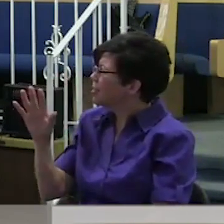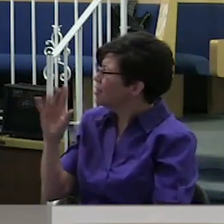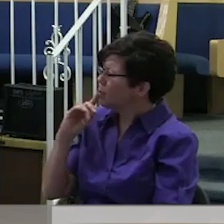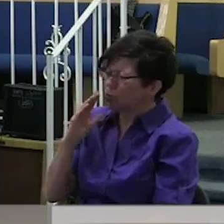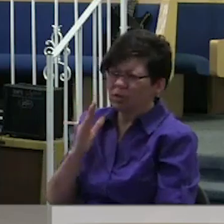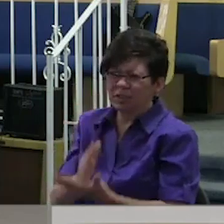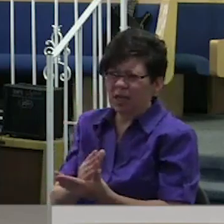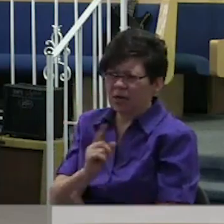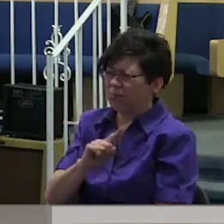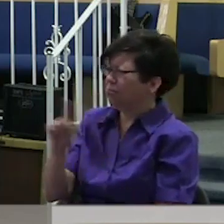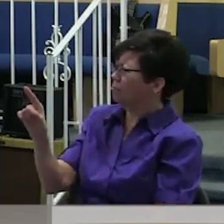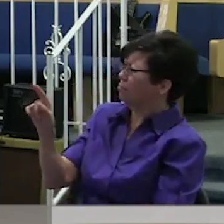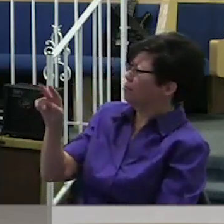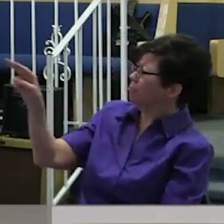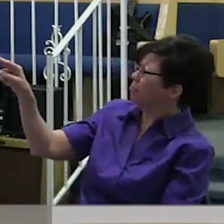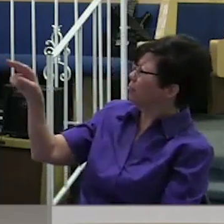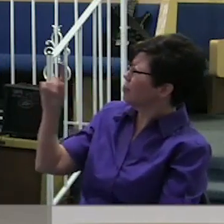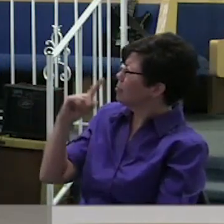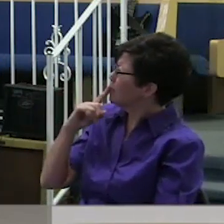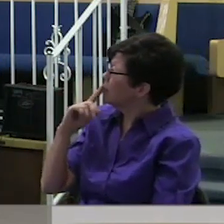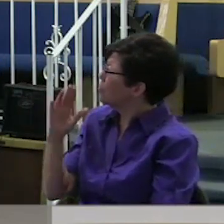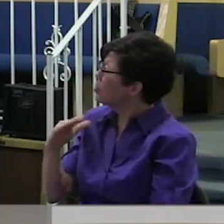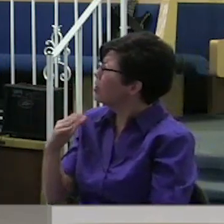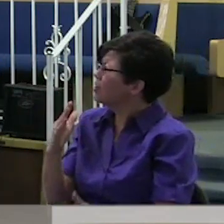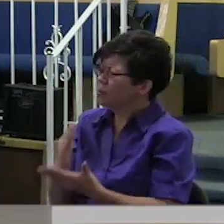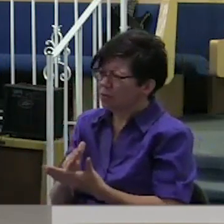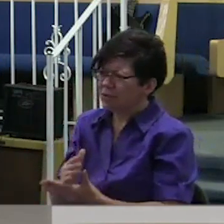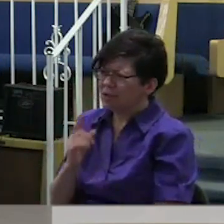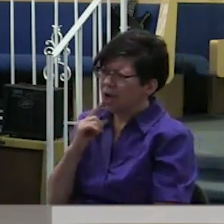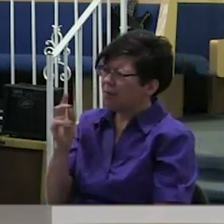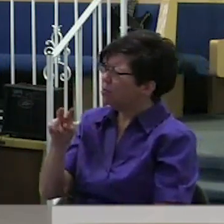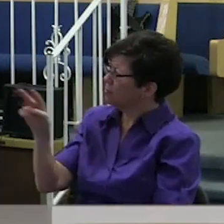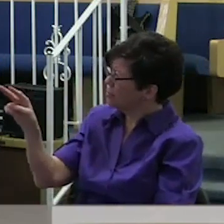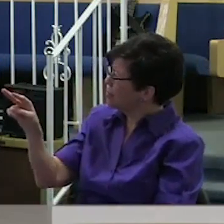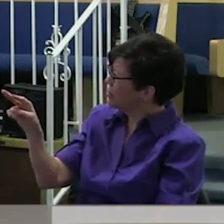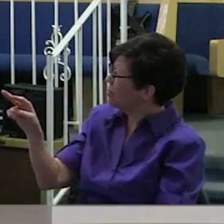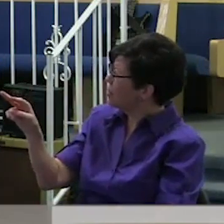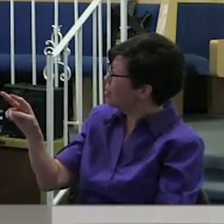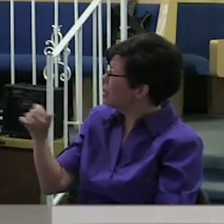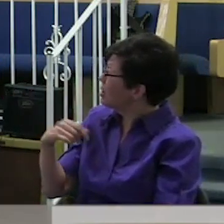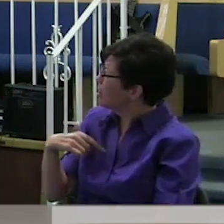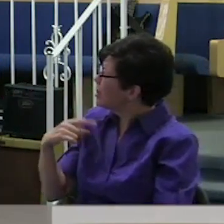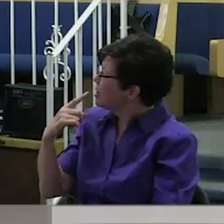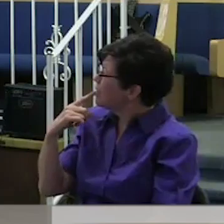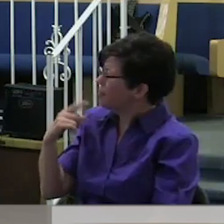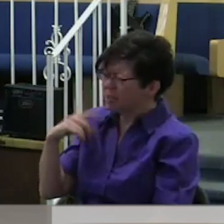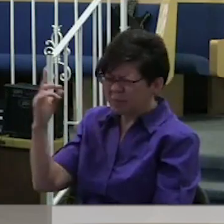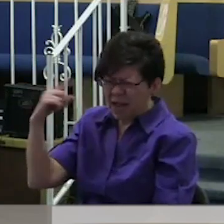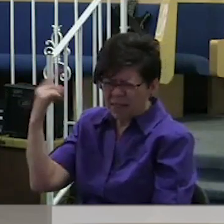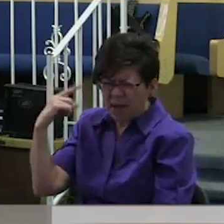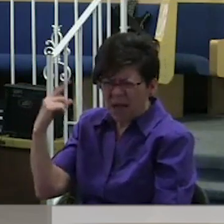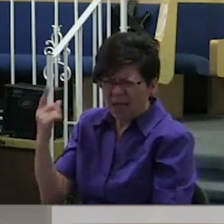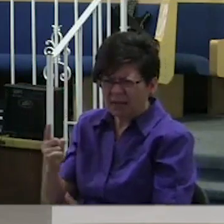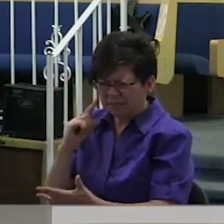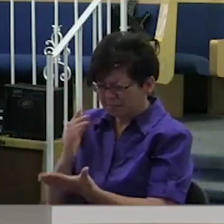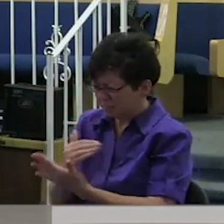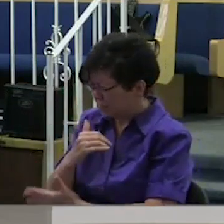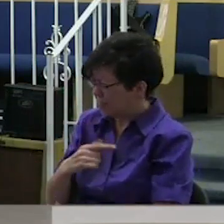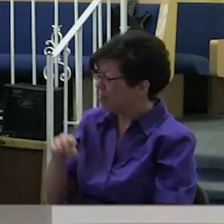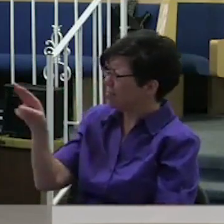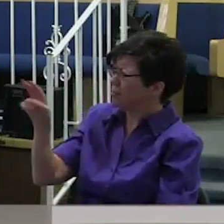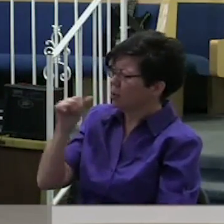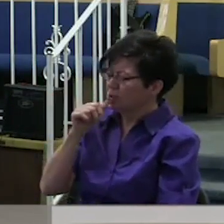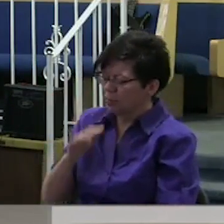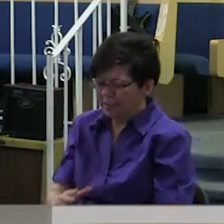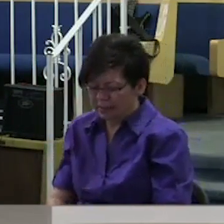all that racket. They need to stop all that noise. They must be out of their mind. Oh, bless the name